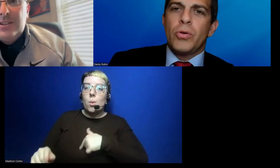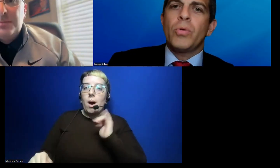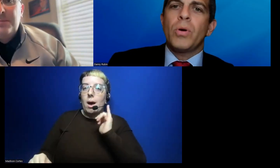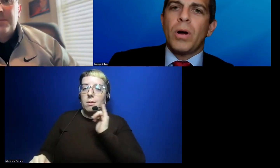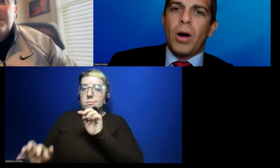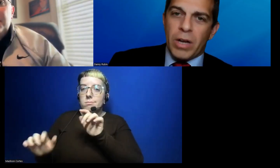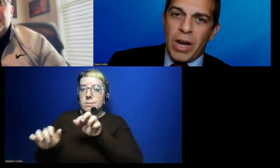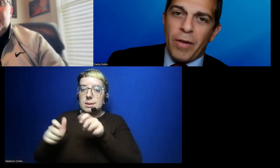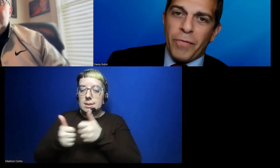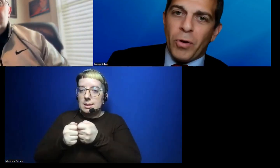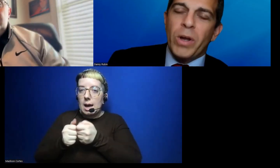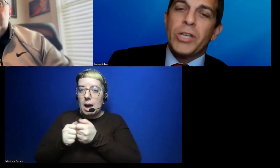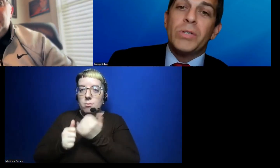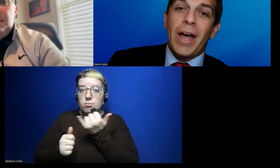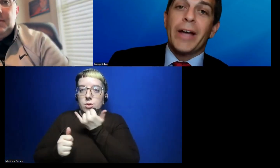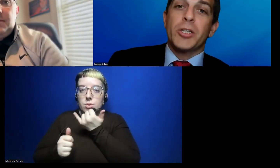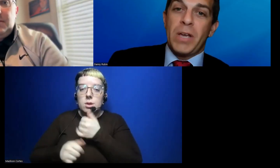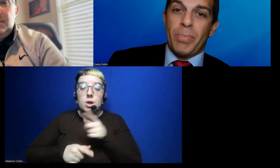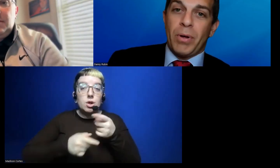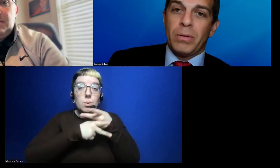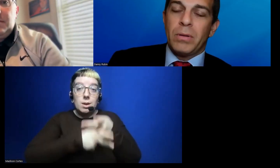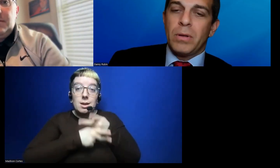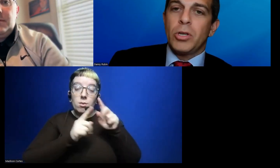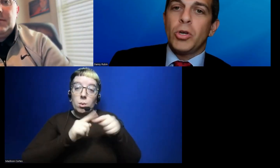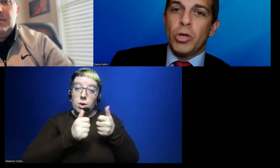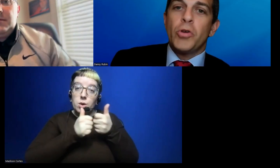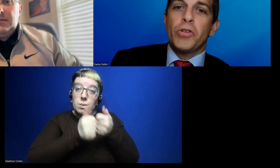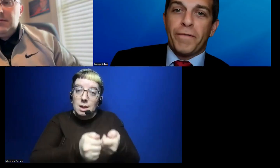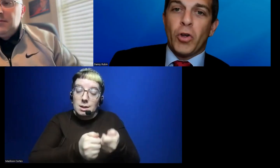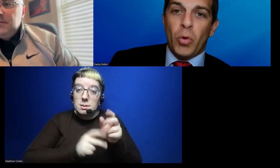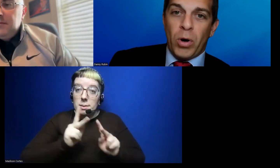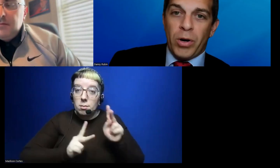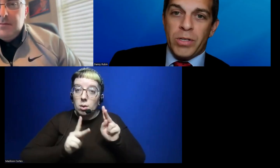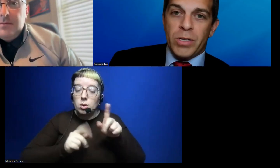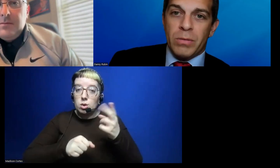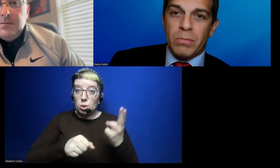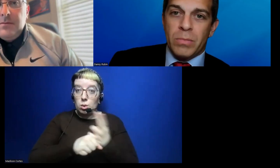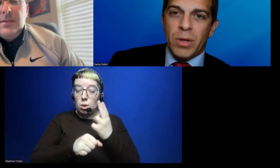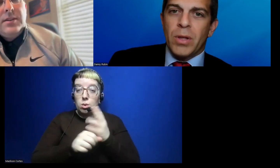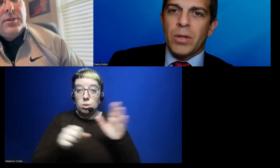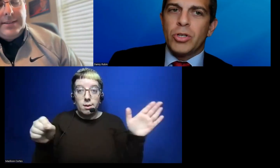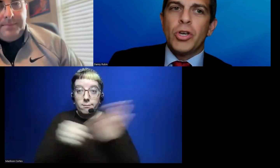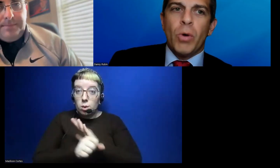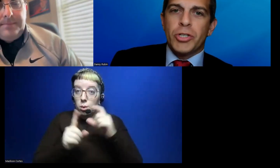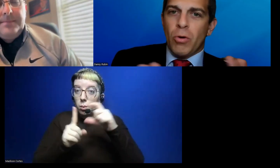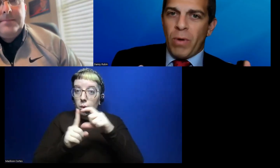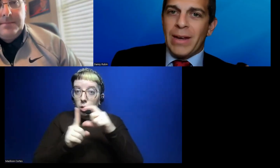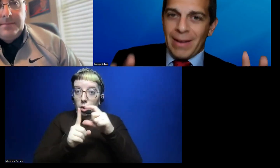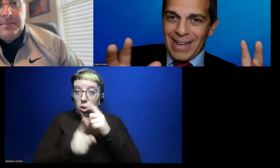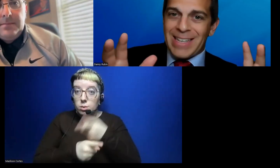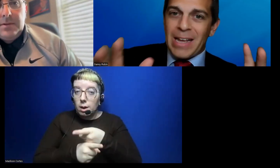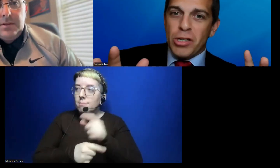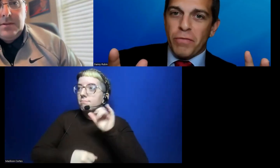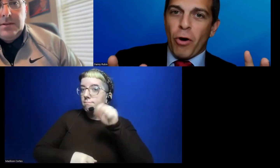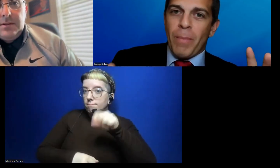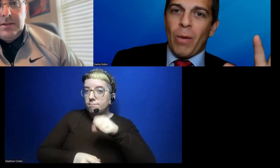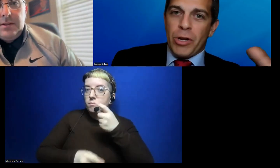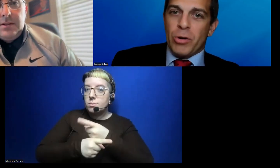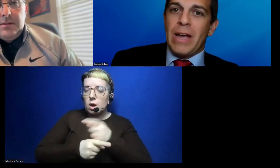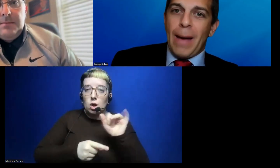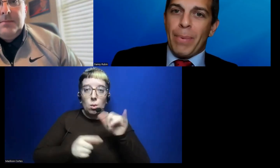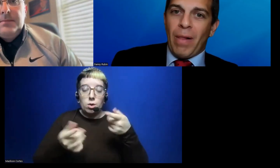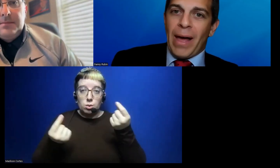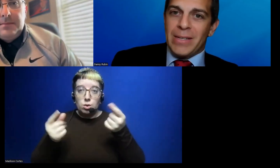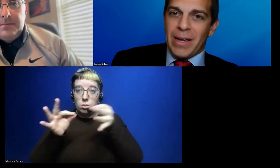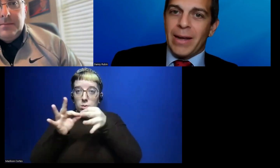this so day and age. you are careful when you text people, you use full words. Correct. Do you also write in like sentence format